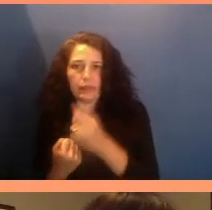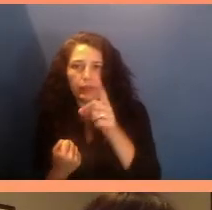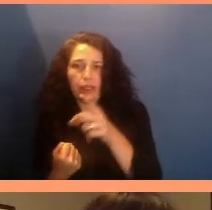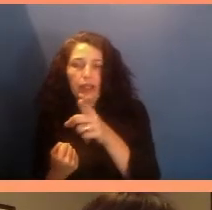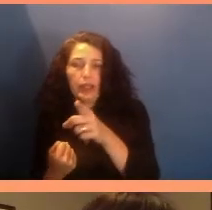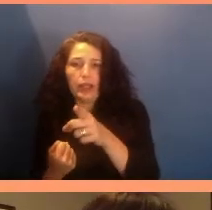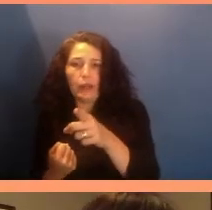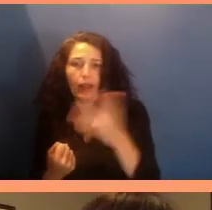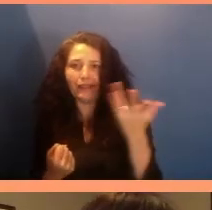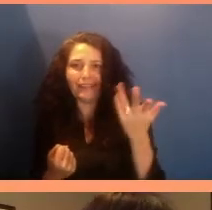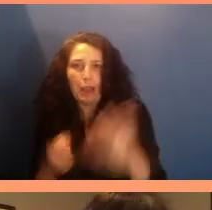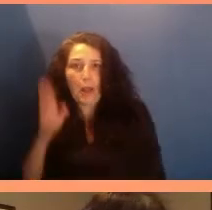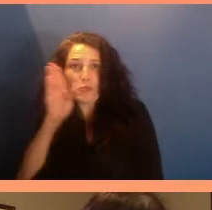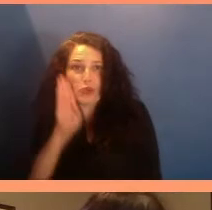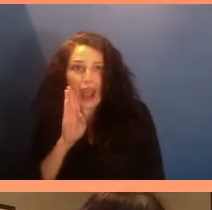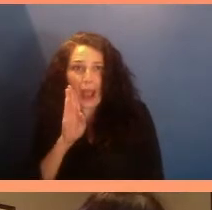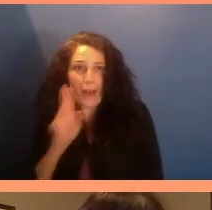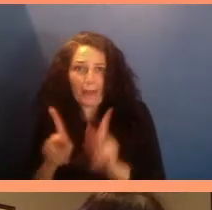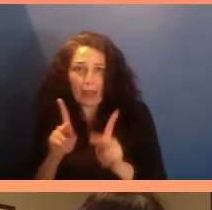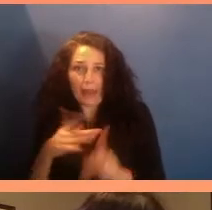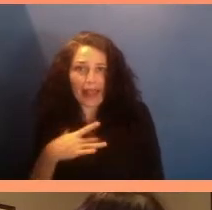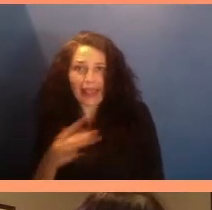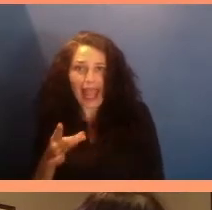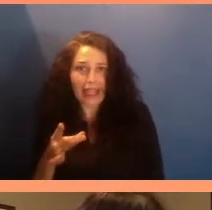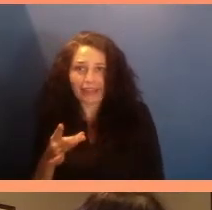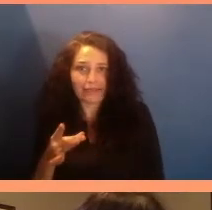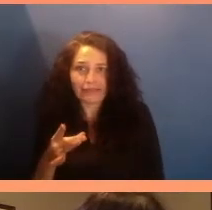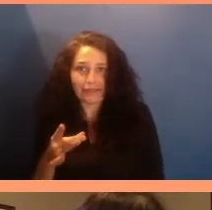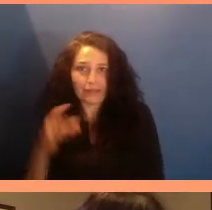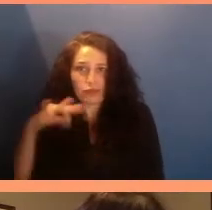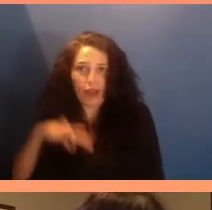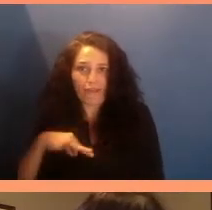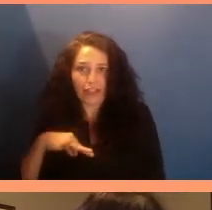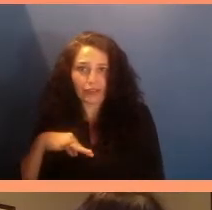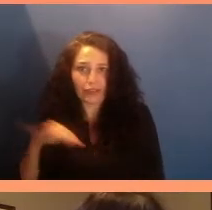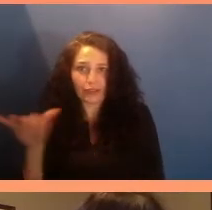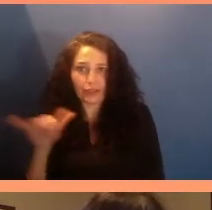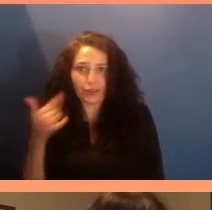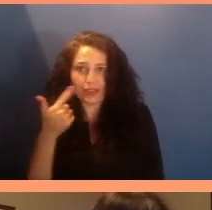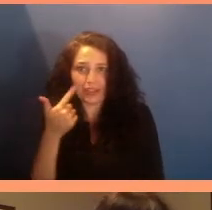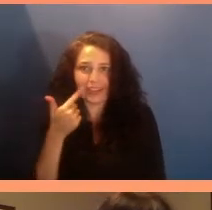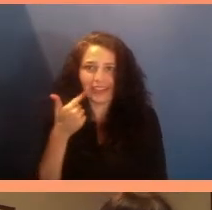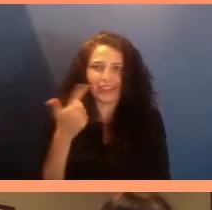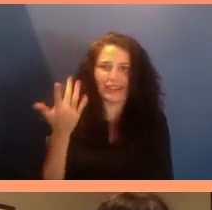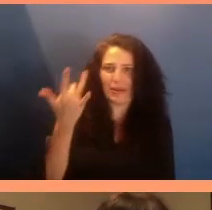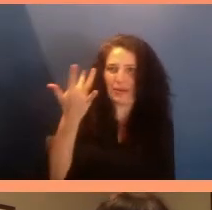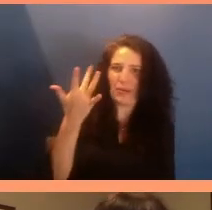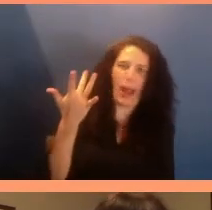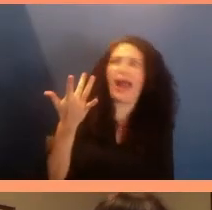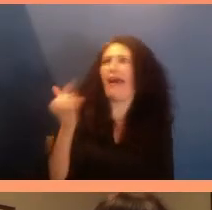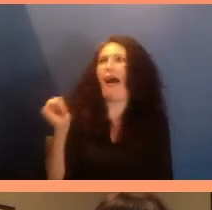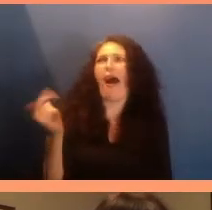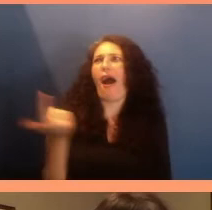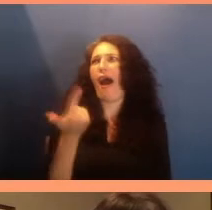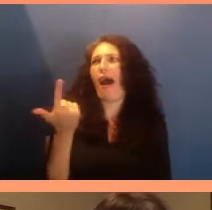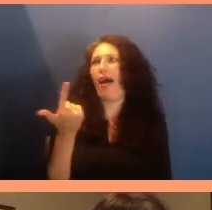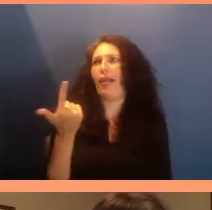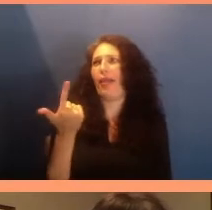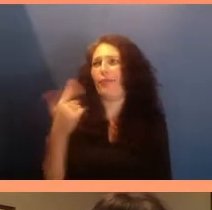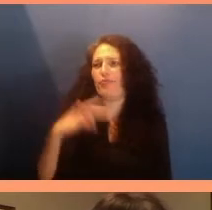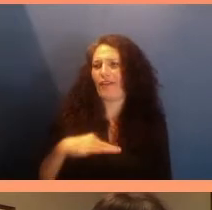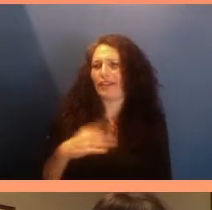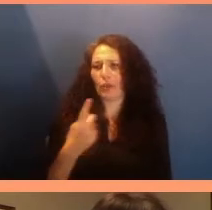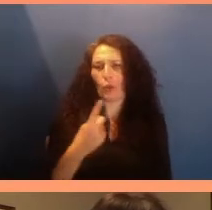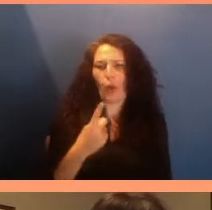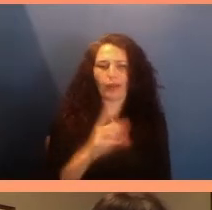profits too. I'm just, why should all the money be in one set of hands? It just doesn't make sense. And I